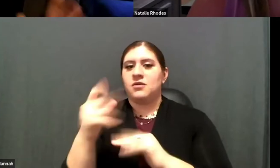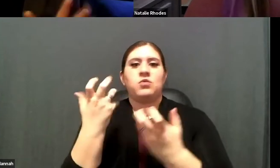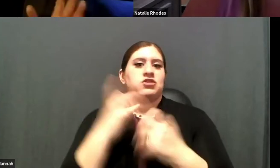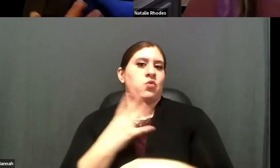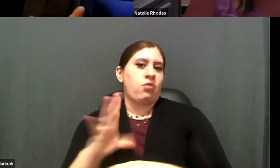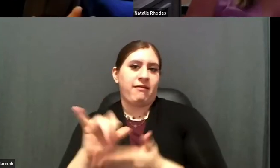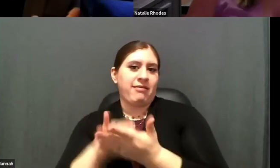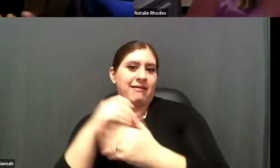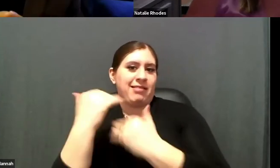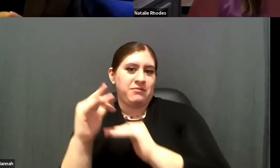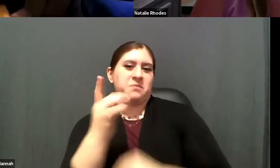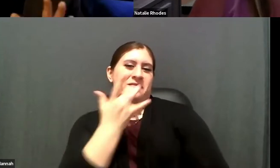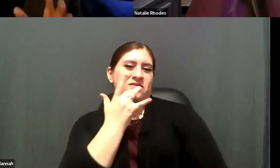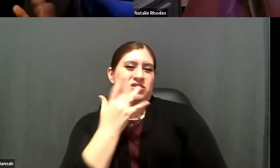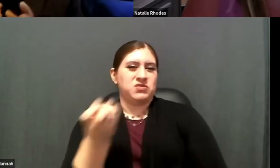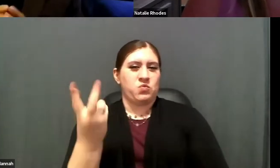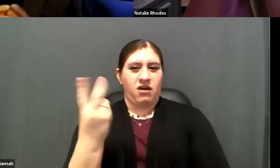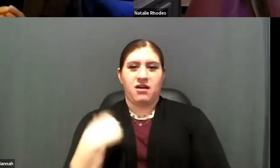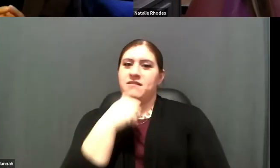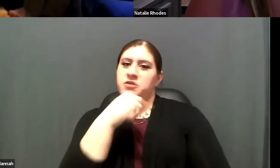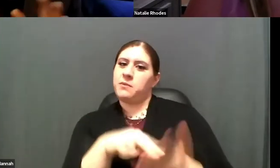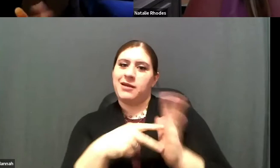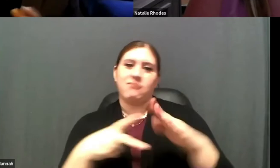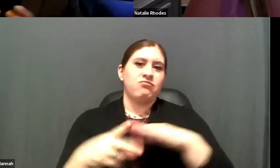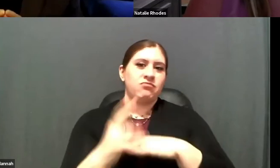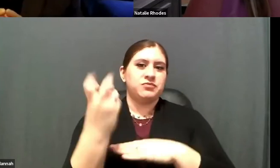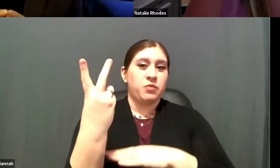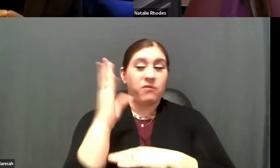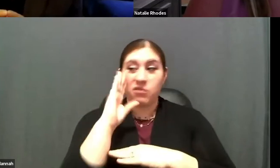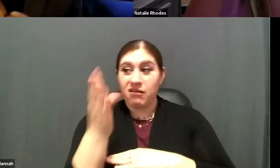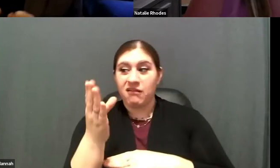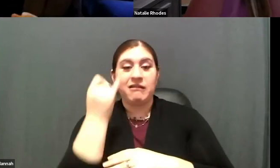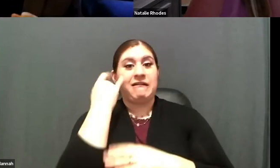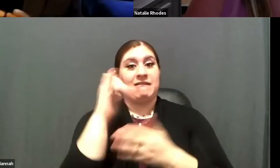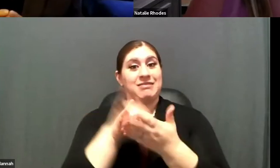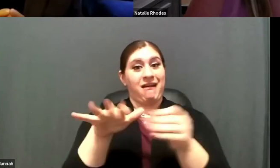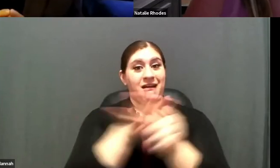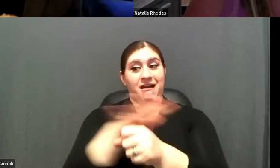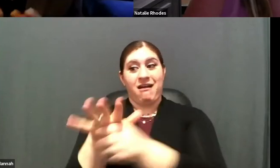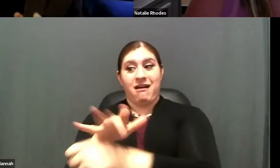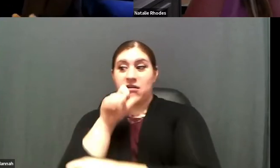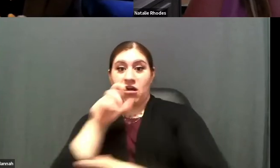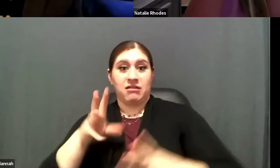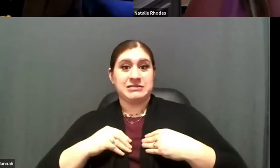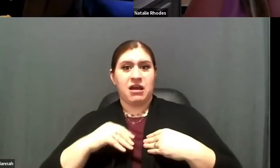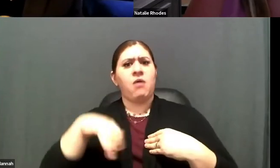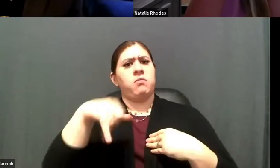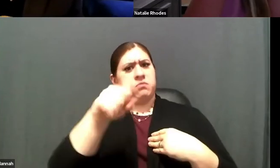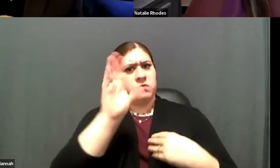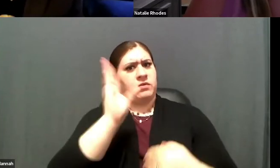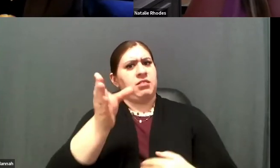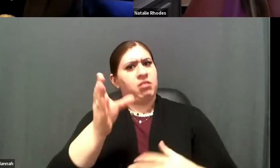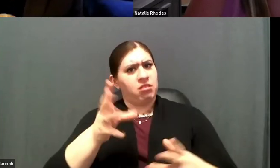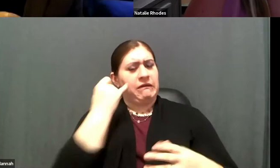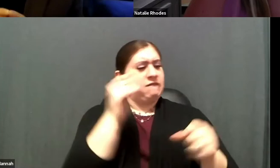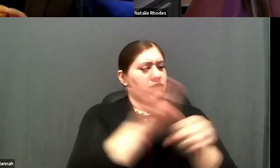say is 12. I'm not saying that if the slots were filled, we wouldn't take another one. Why? Absolutely, we would. Sure.